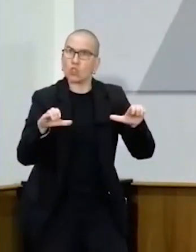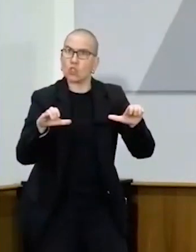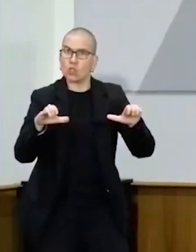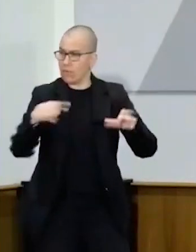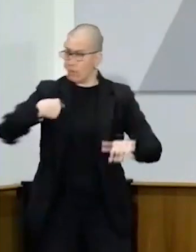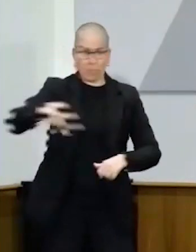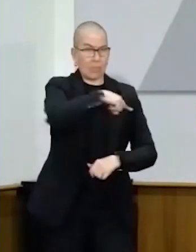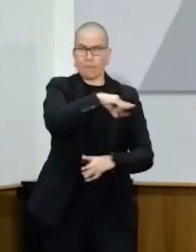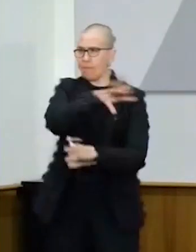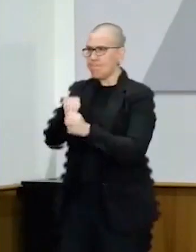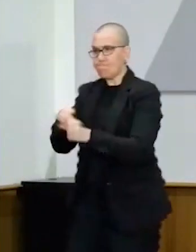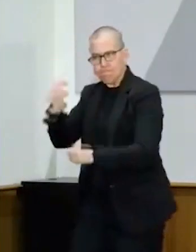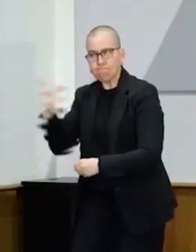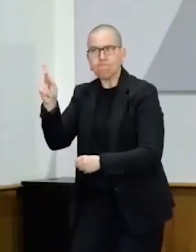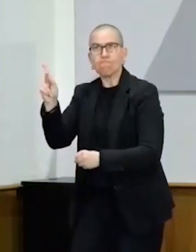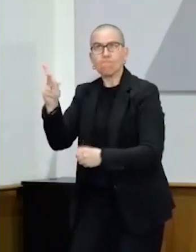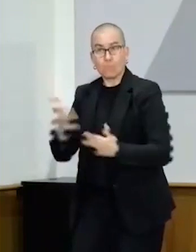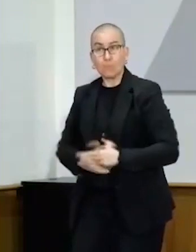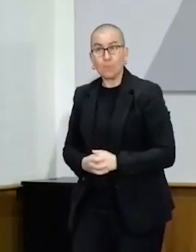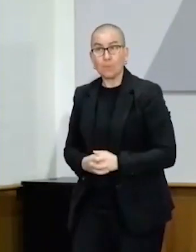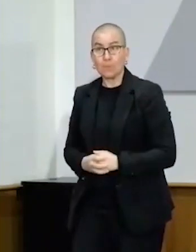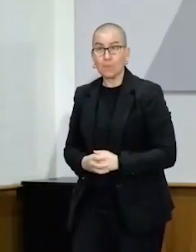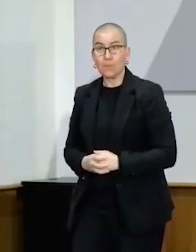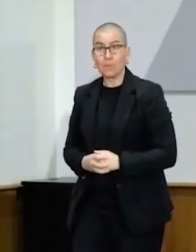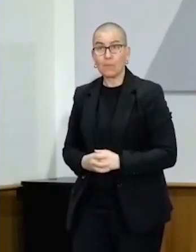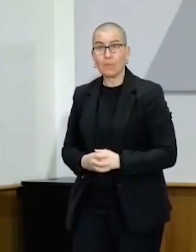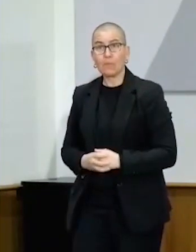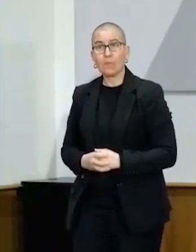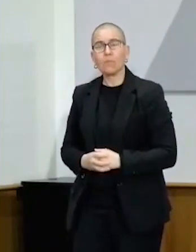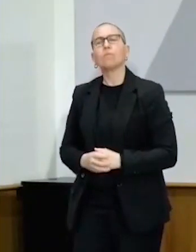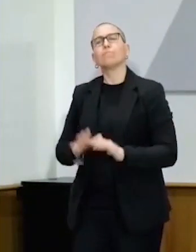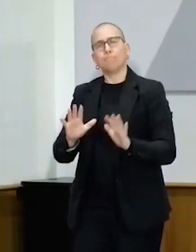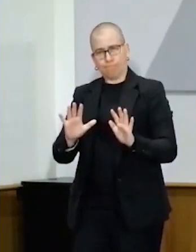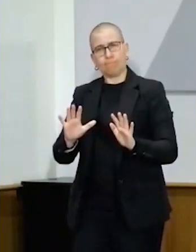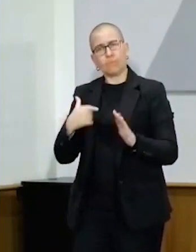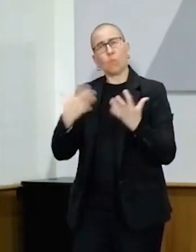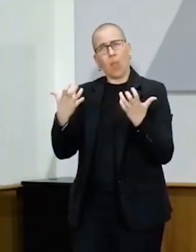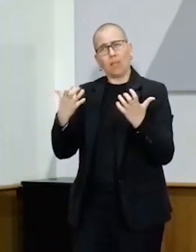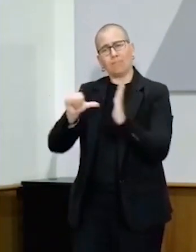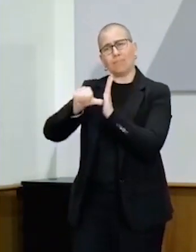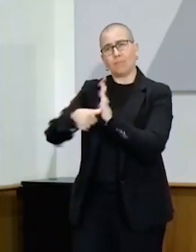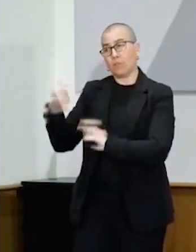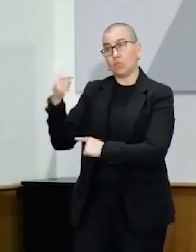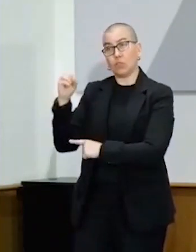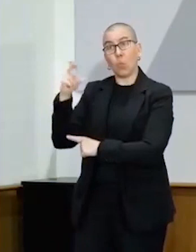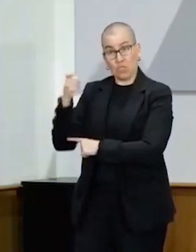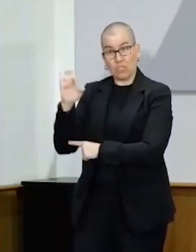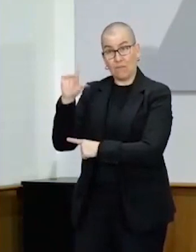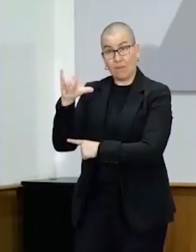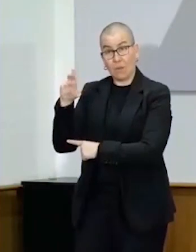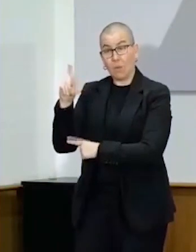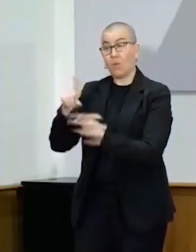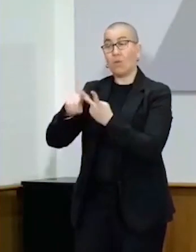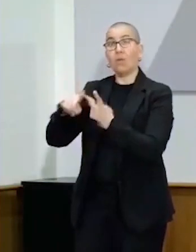it. But let's be very clear. You can act like a man. George and Dante and Philando and Jamal. We can